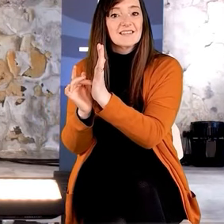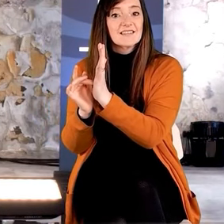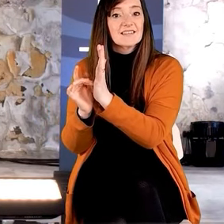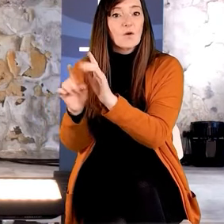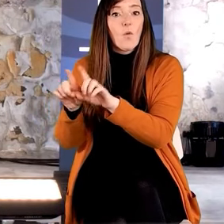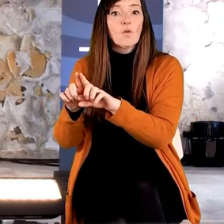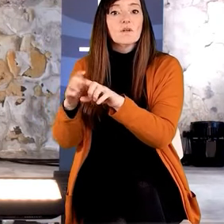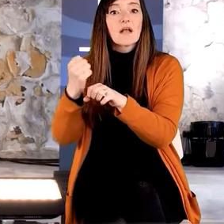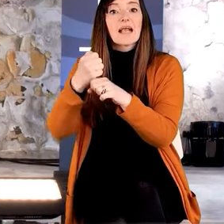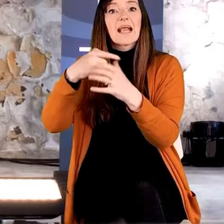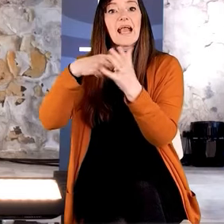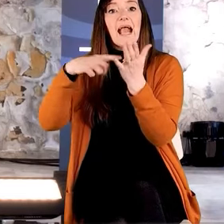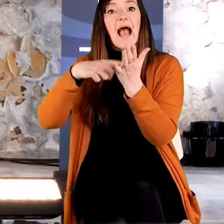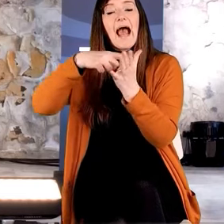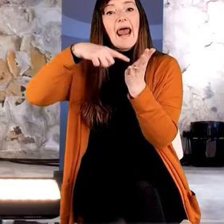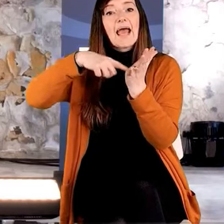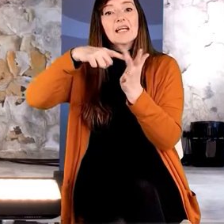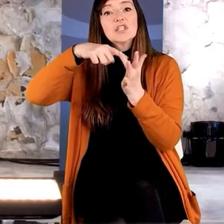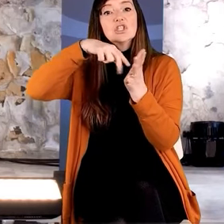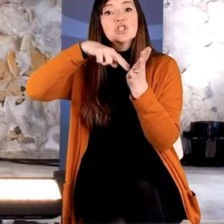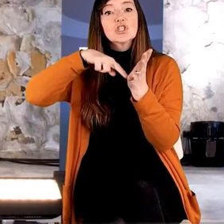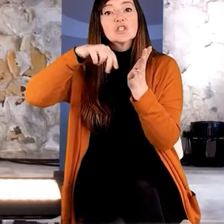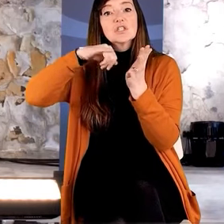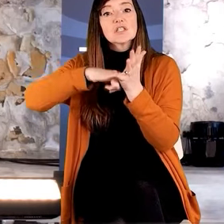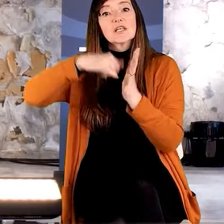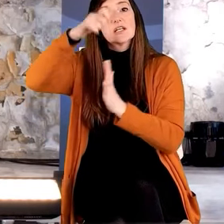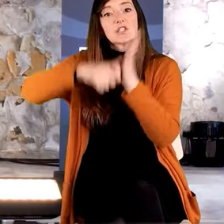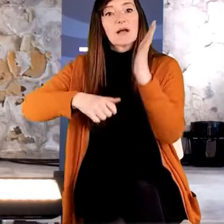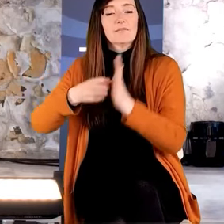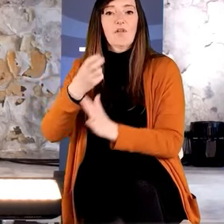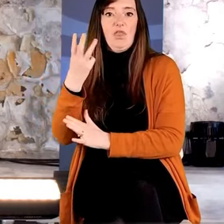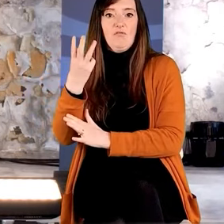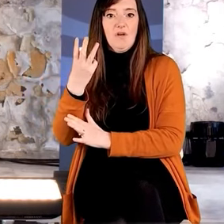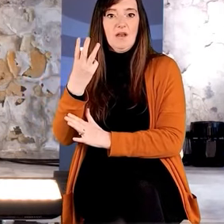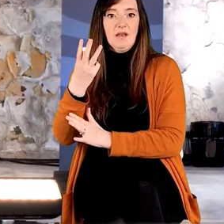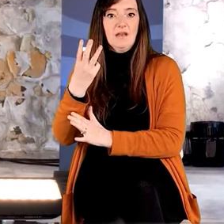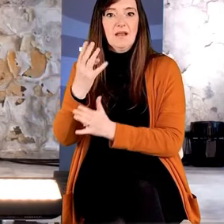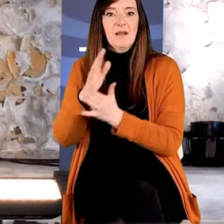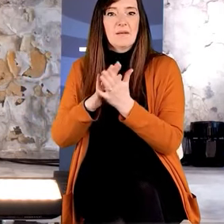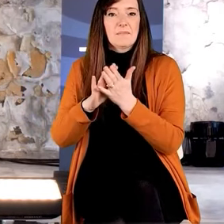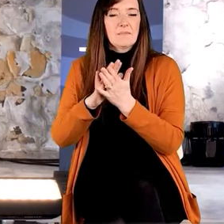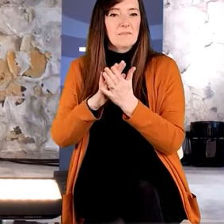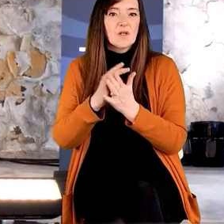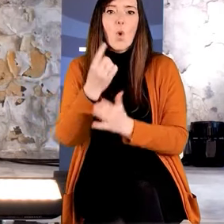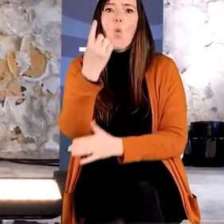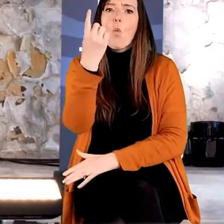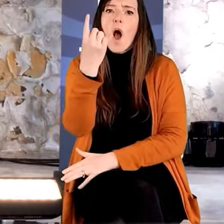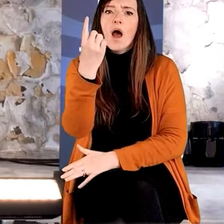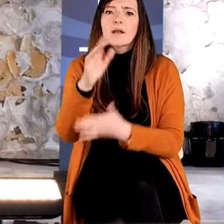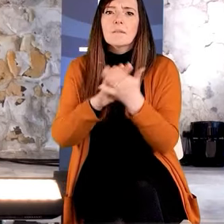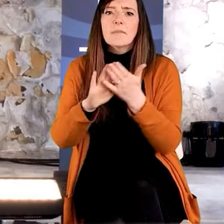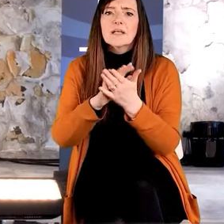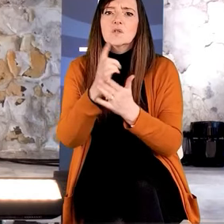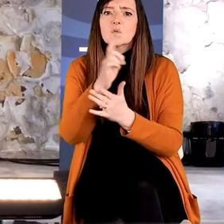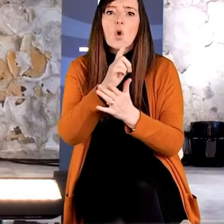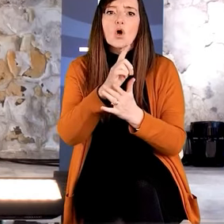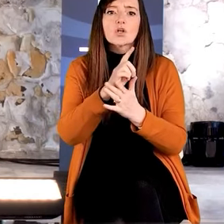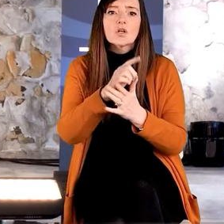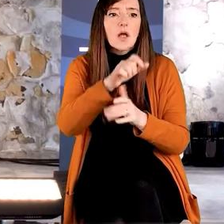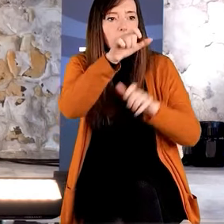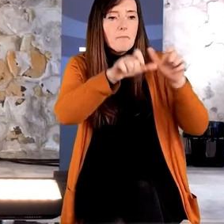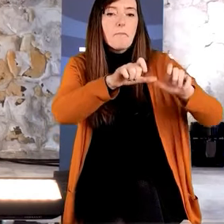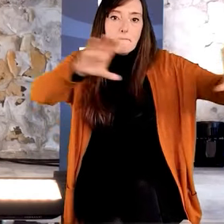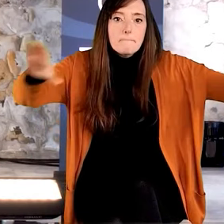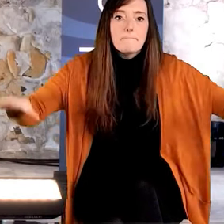in Galatians chapter 3, that the people of God is one Christ, one seed